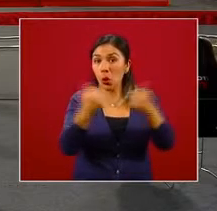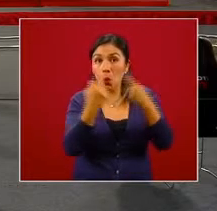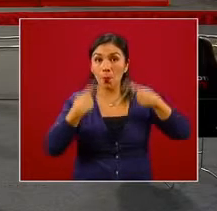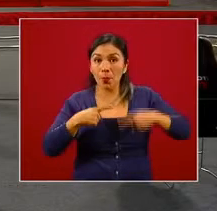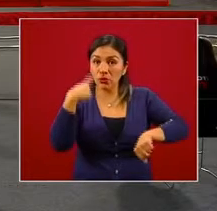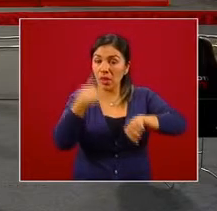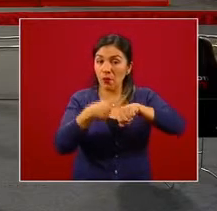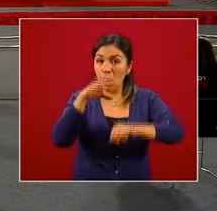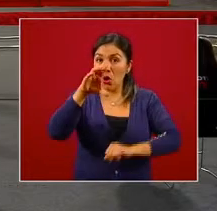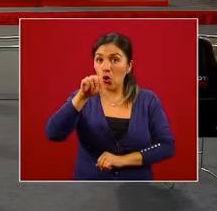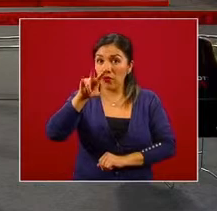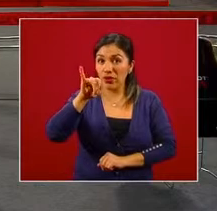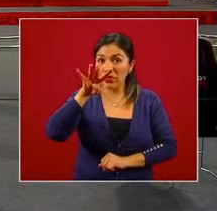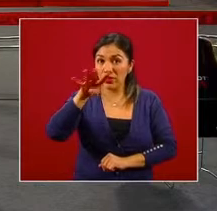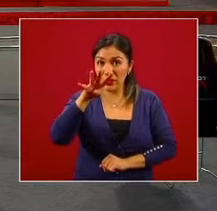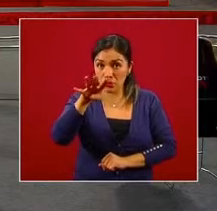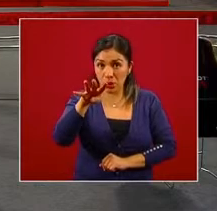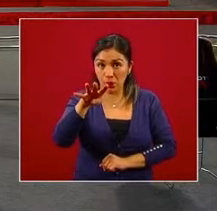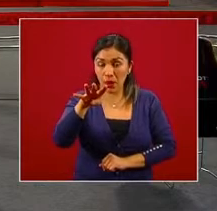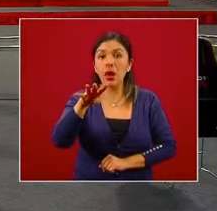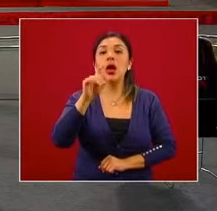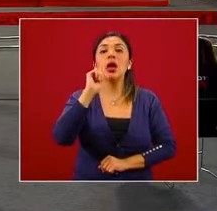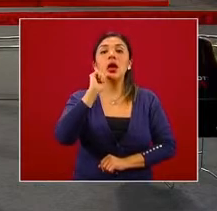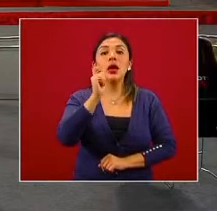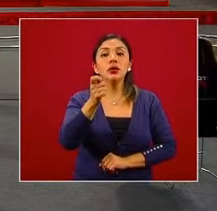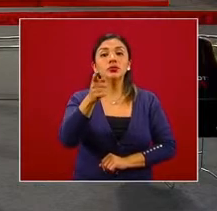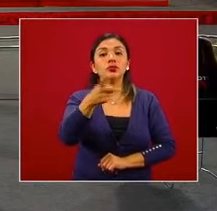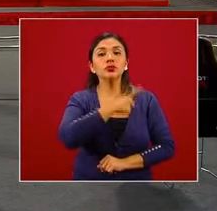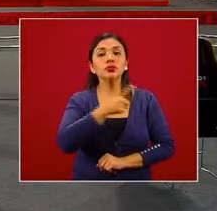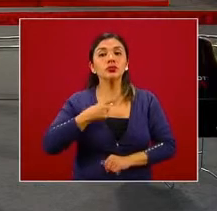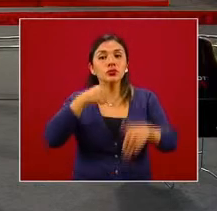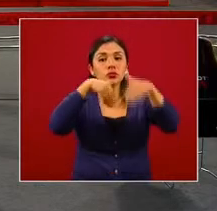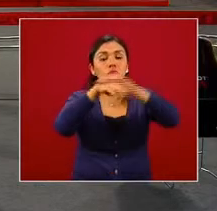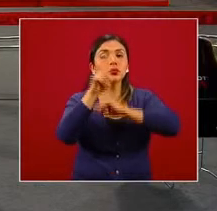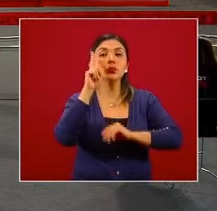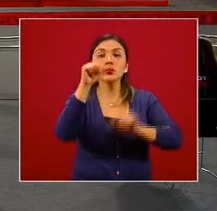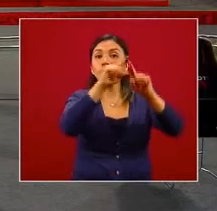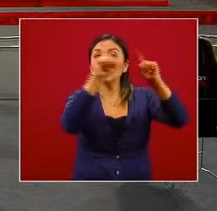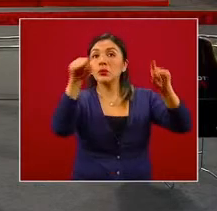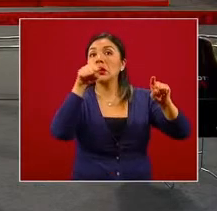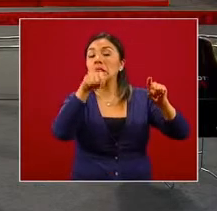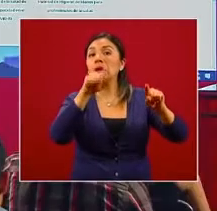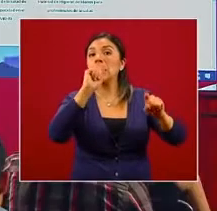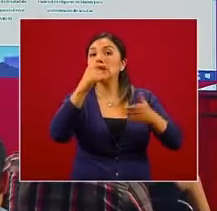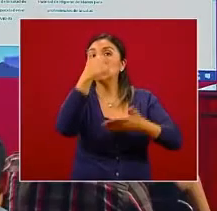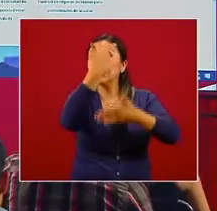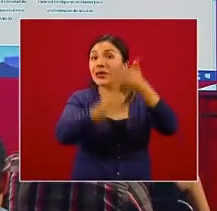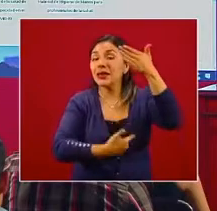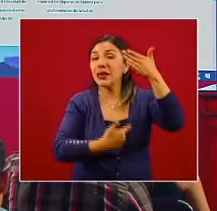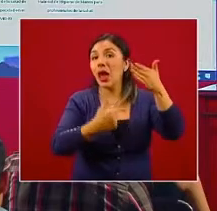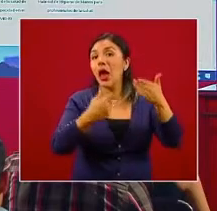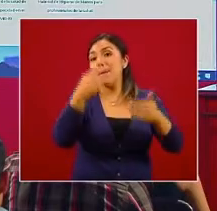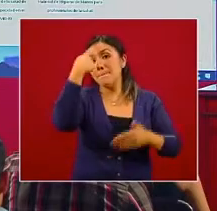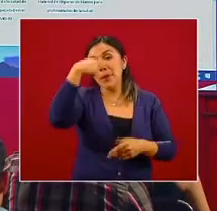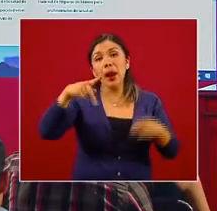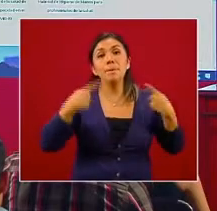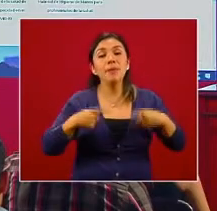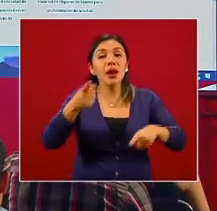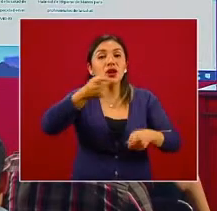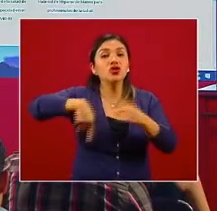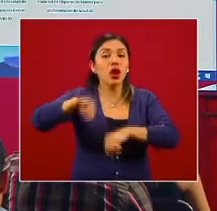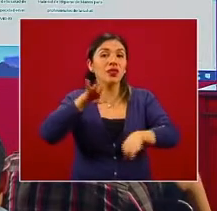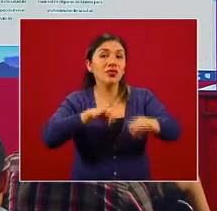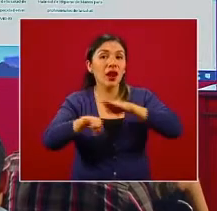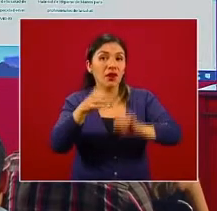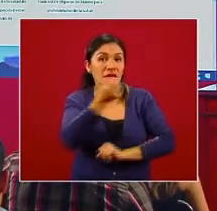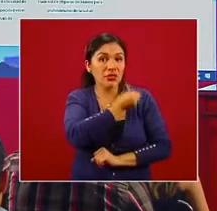that remdesivir is commented on here as being not approved yet. This is a guideline, and this is